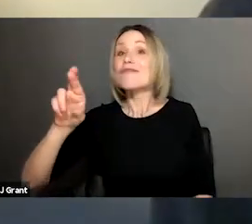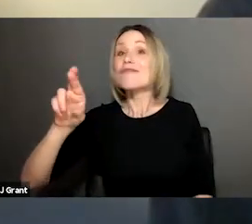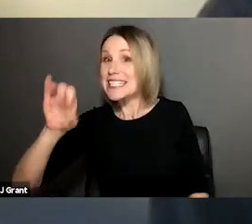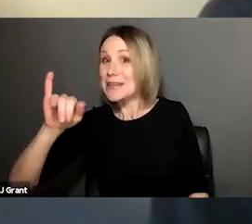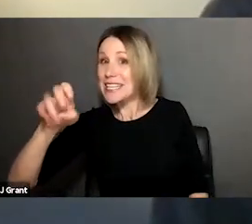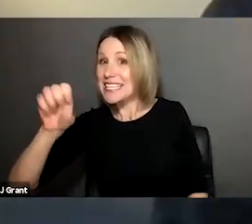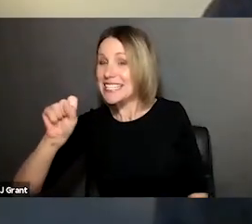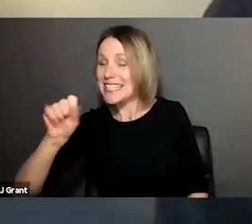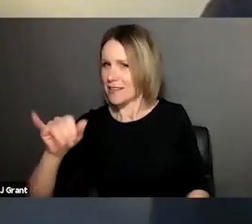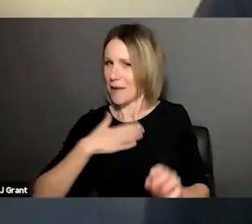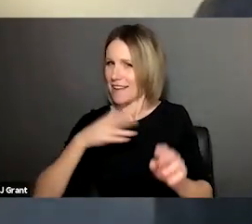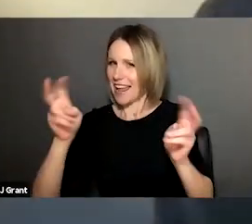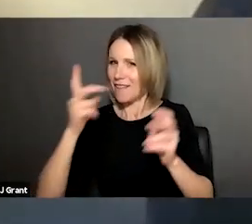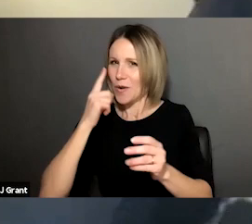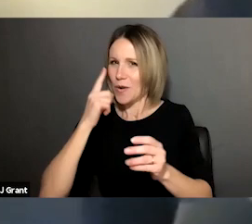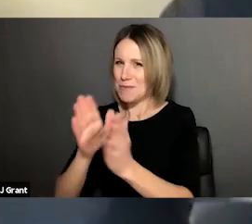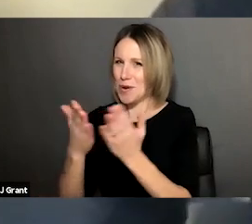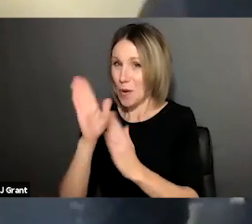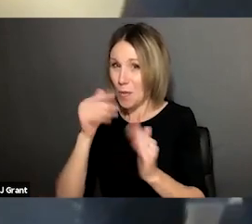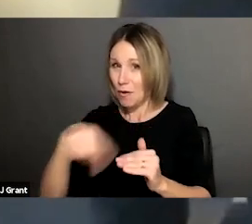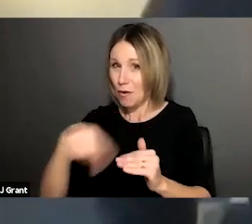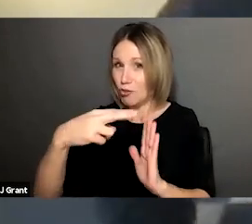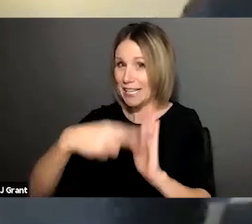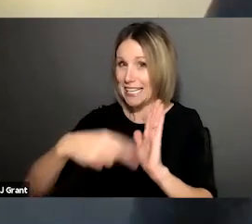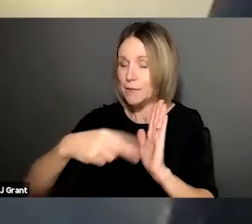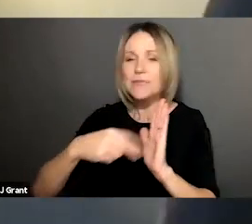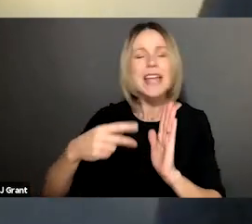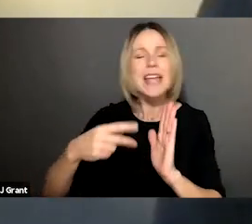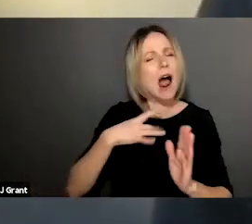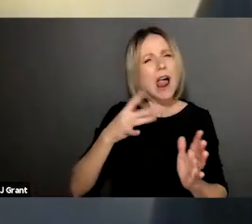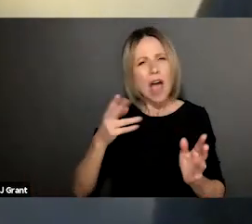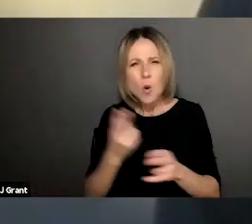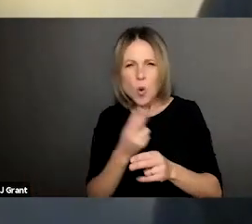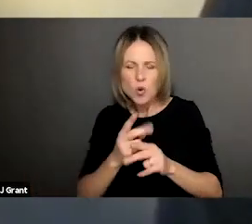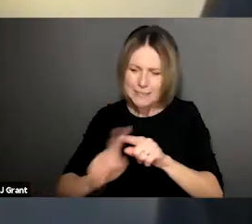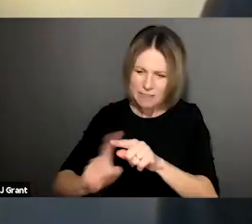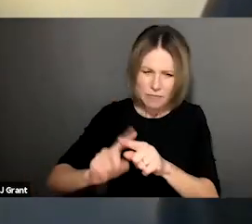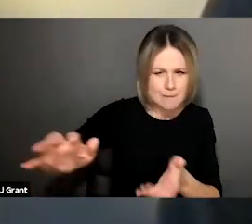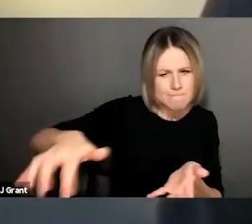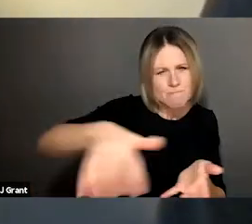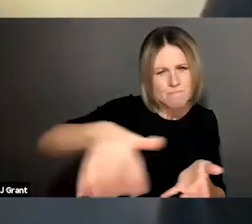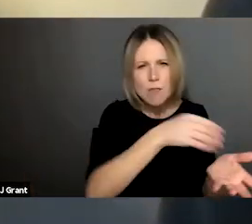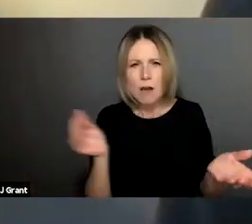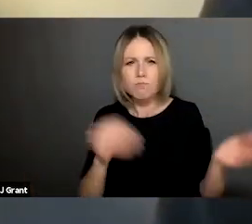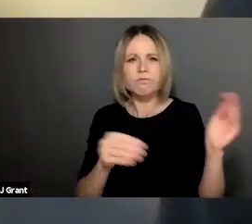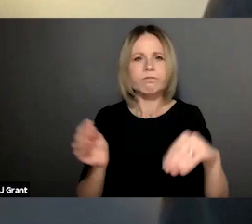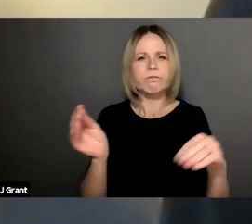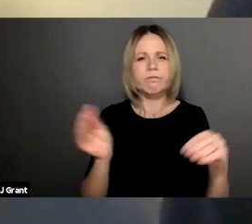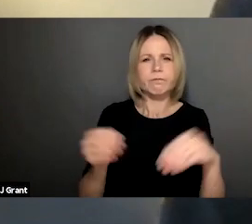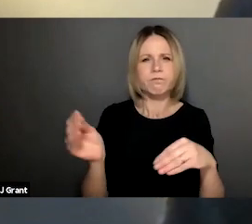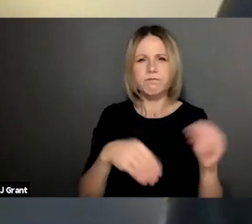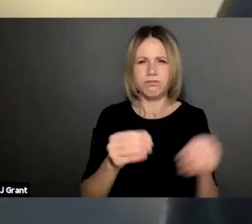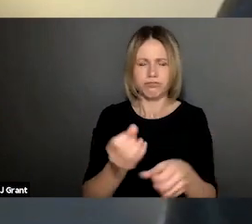Recipes. And I want to use these amazing ingredients, which I'm going to be frank with you, are better in